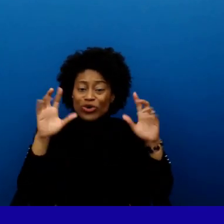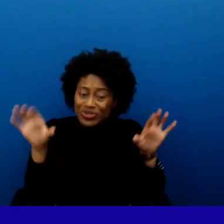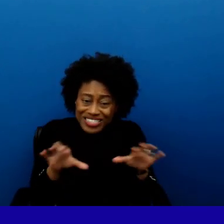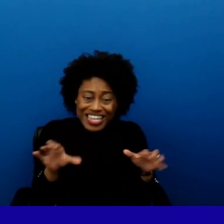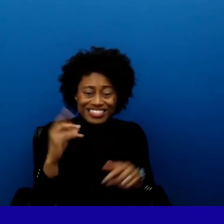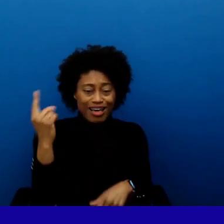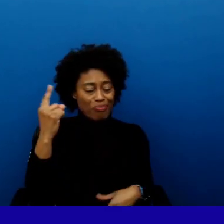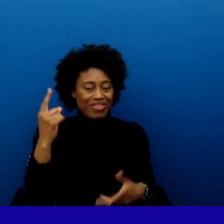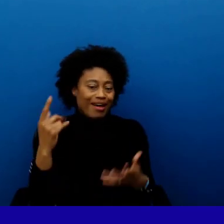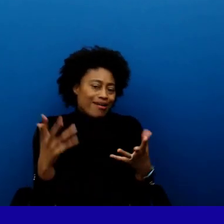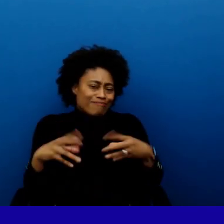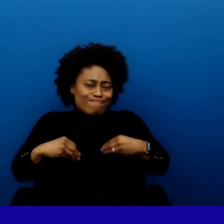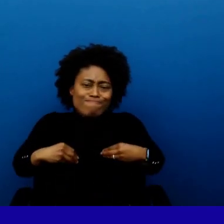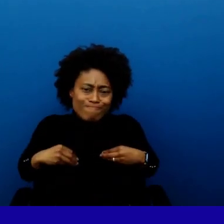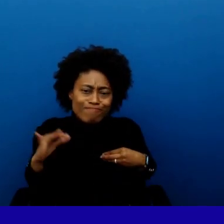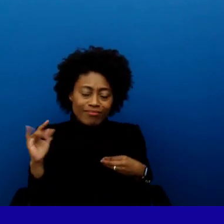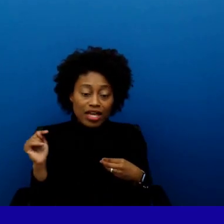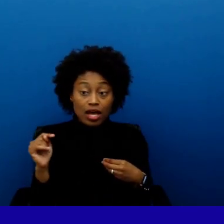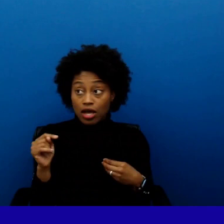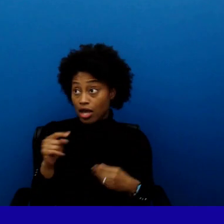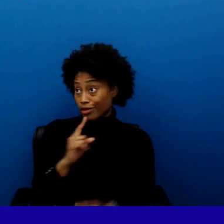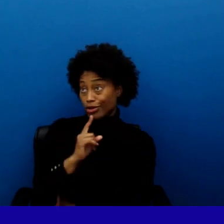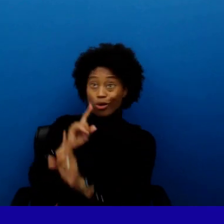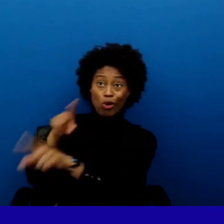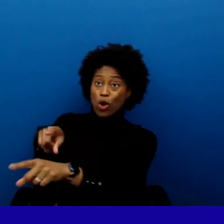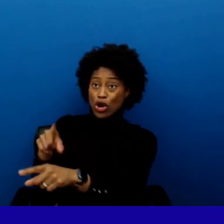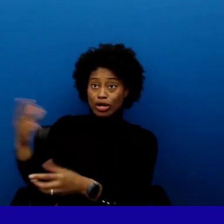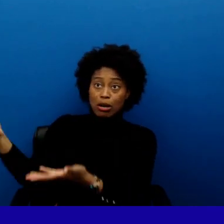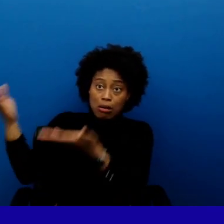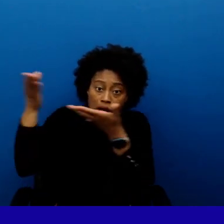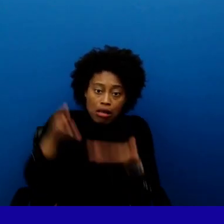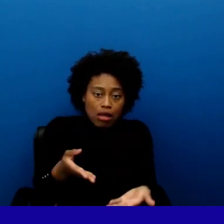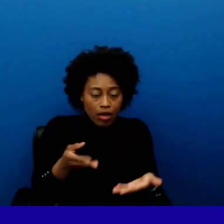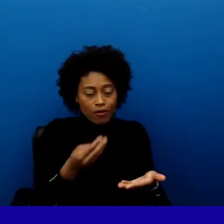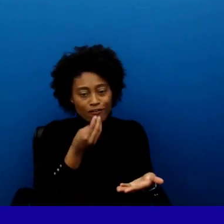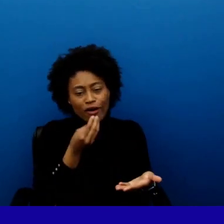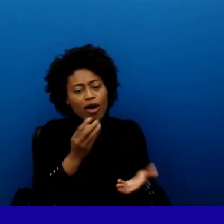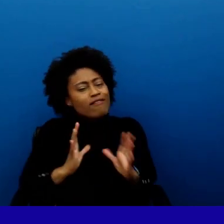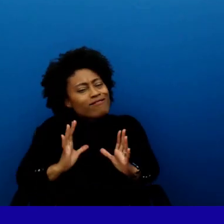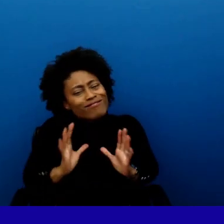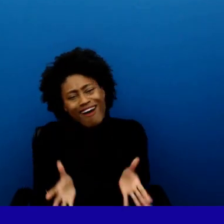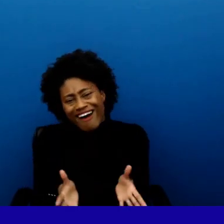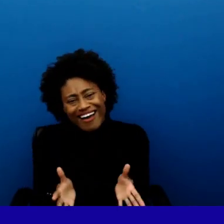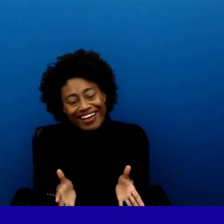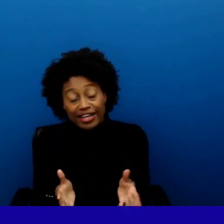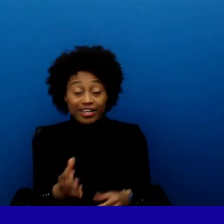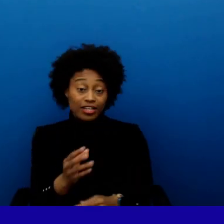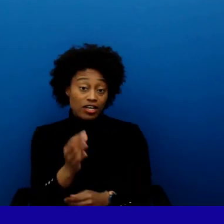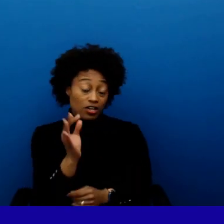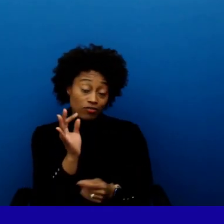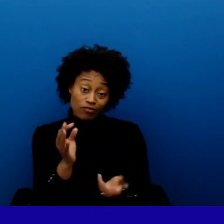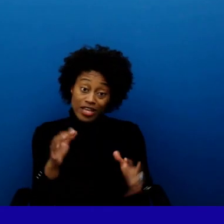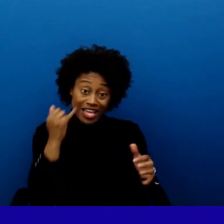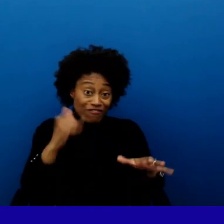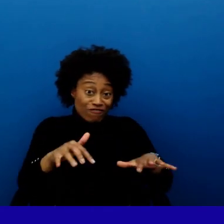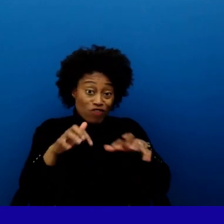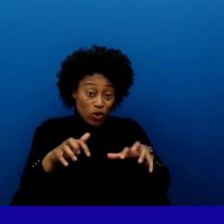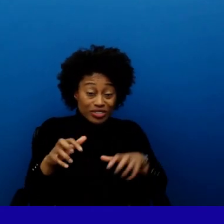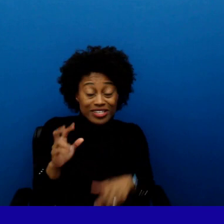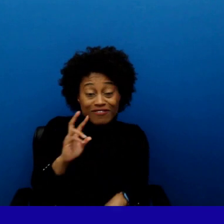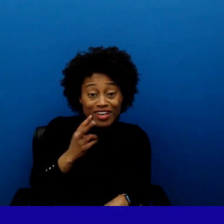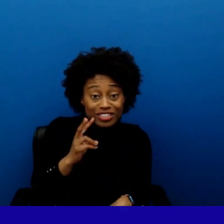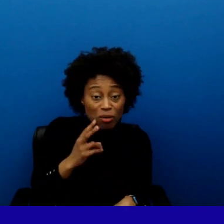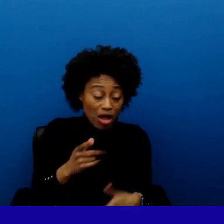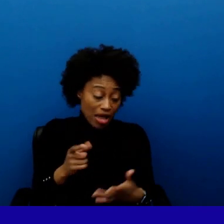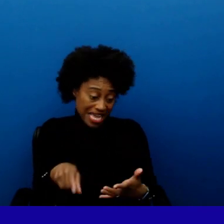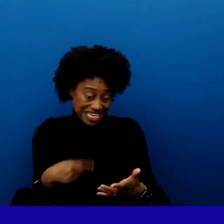something. If you have to order in, that's fine. If you, like I say, get those frozen vegetables, if that's what you need to